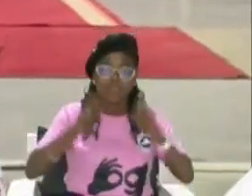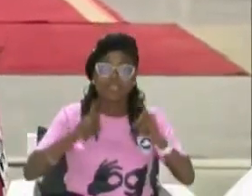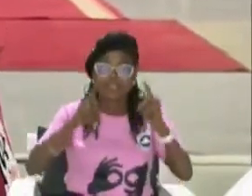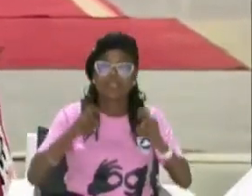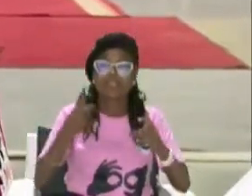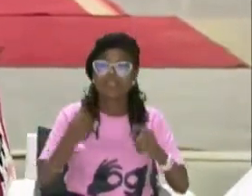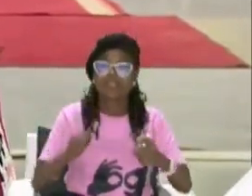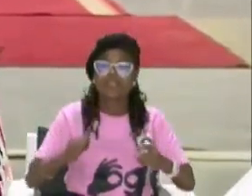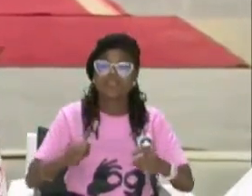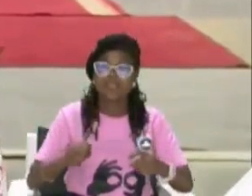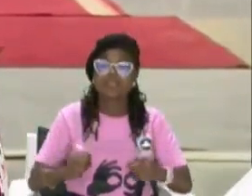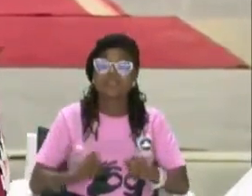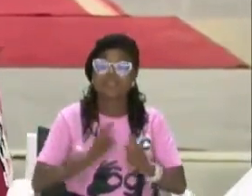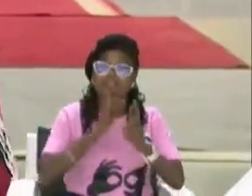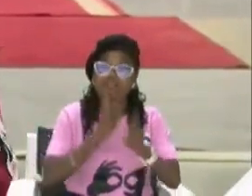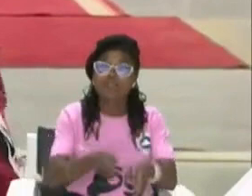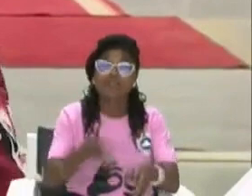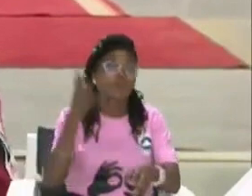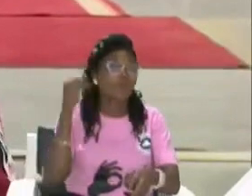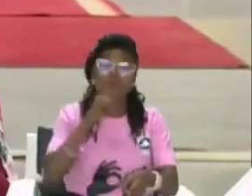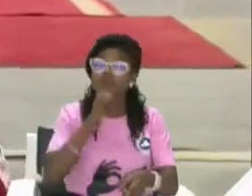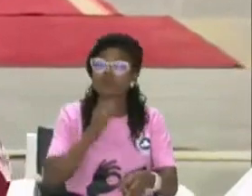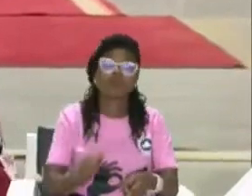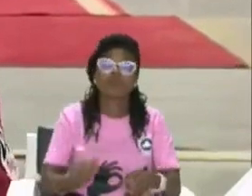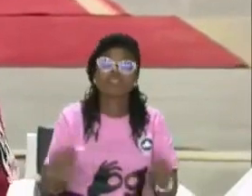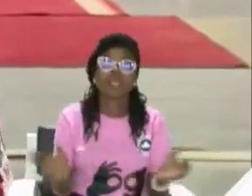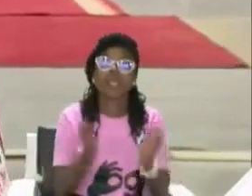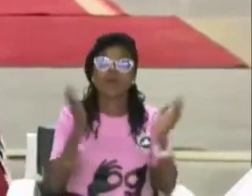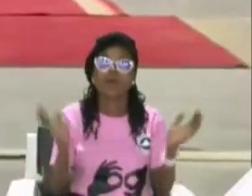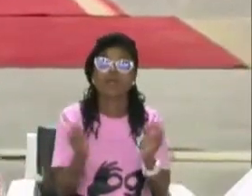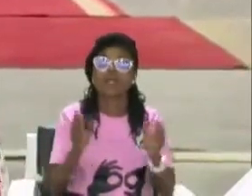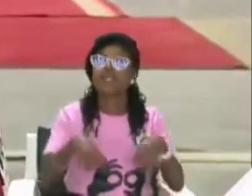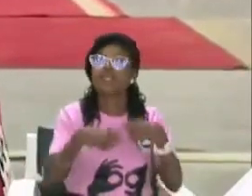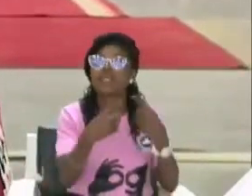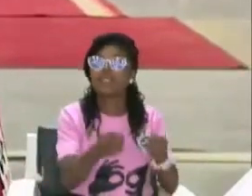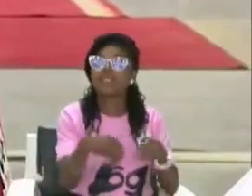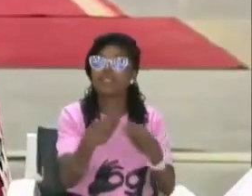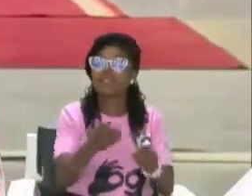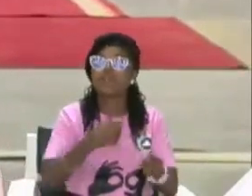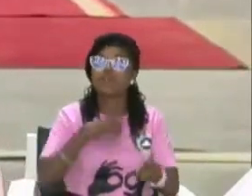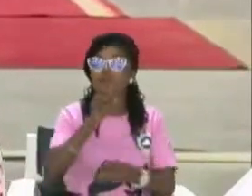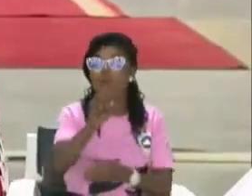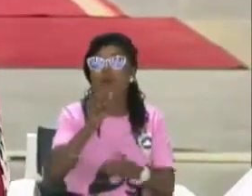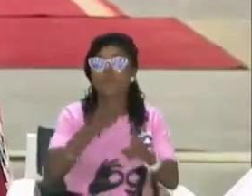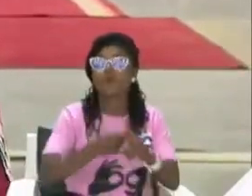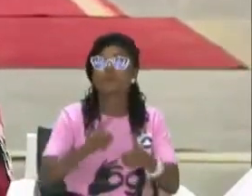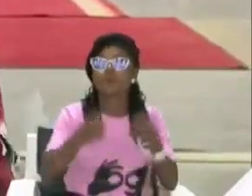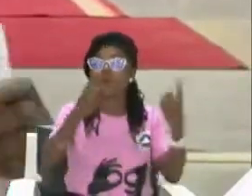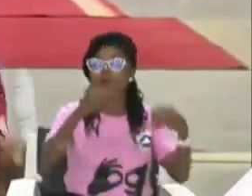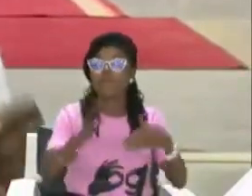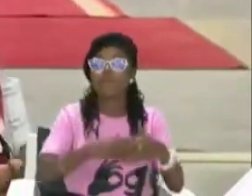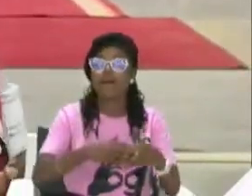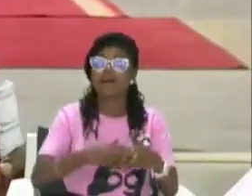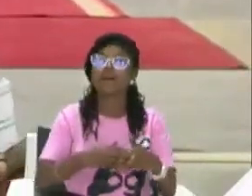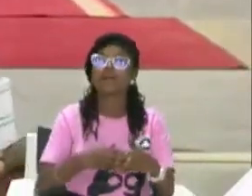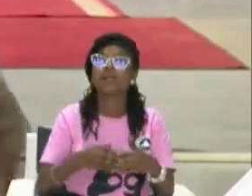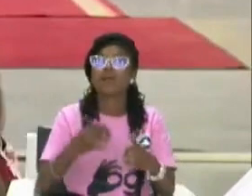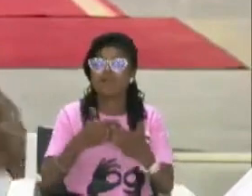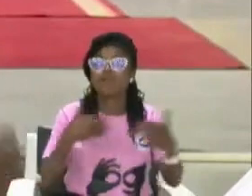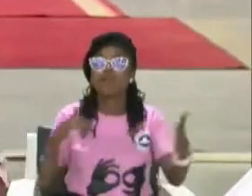was not encouraging. They gave me 1 month to come back for confirmation. Before that